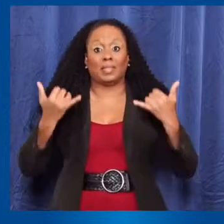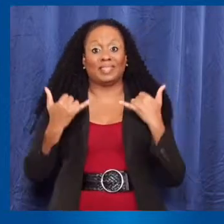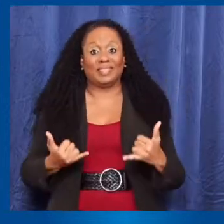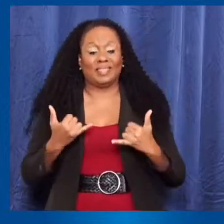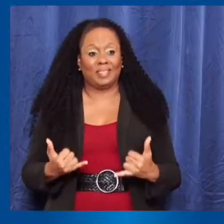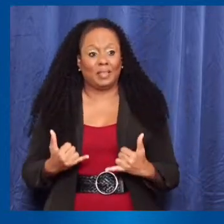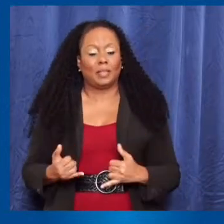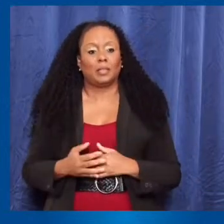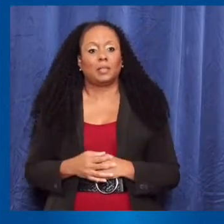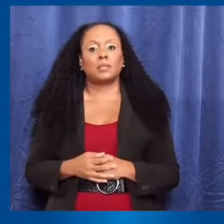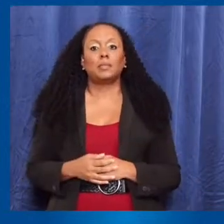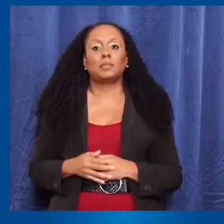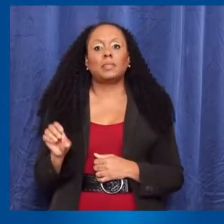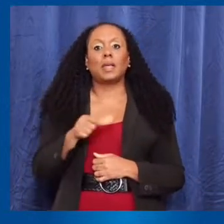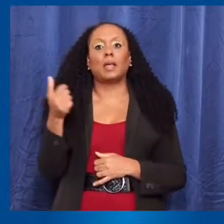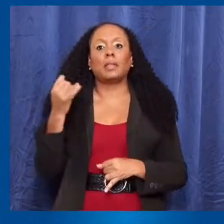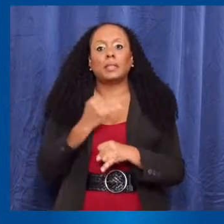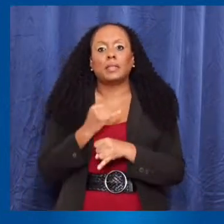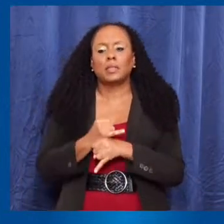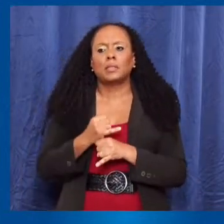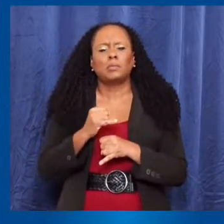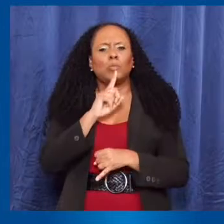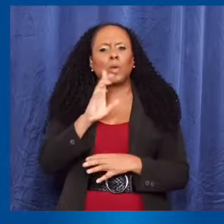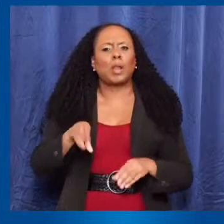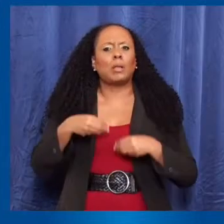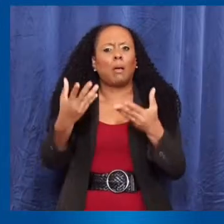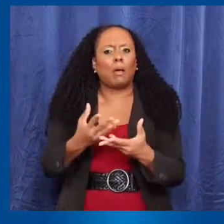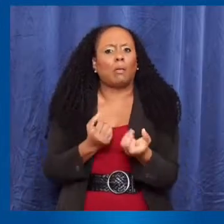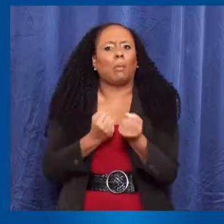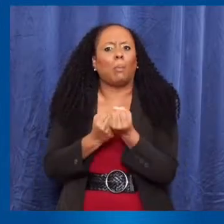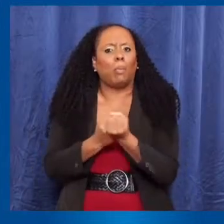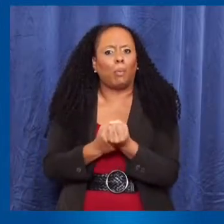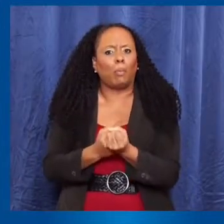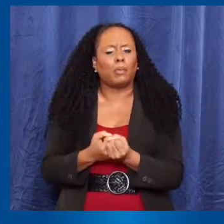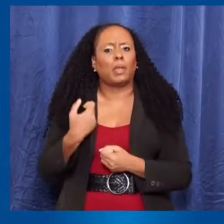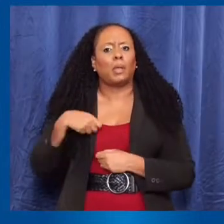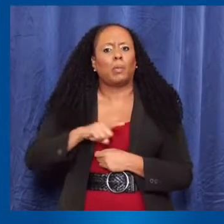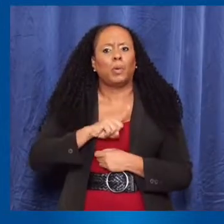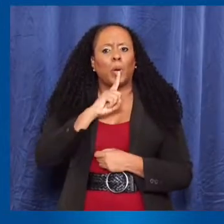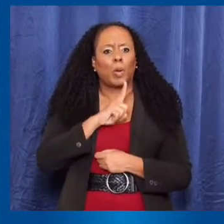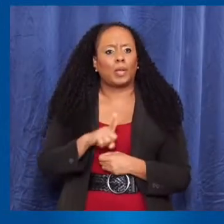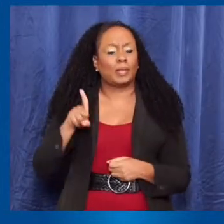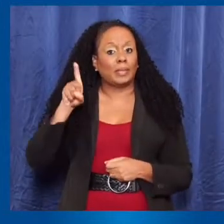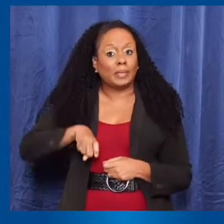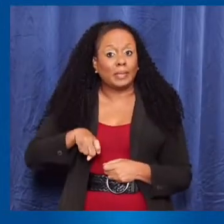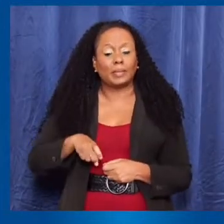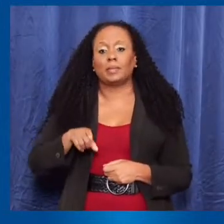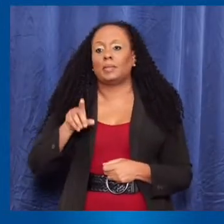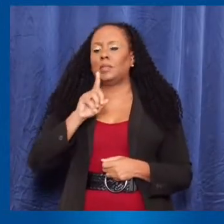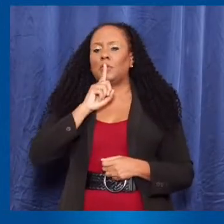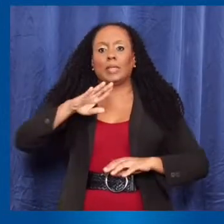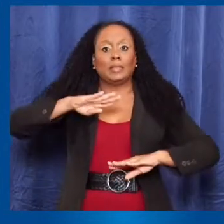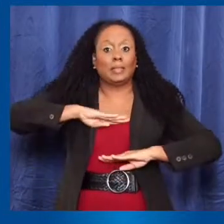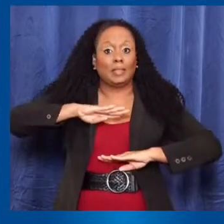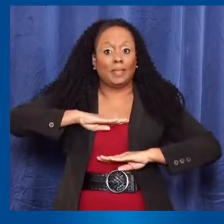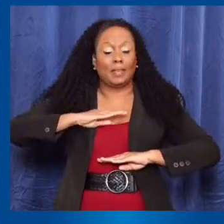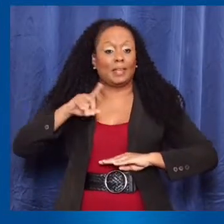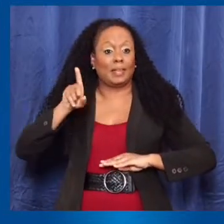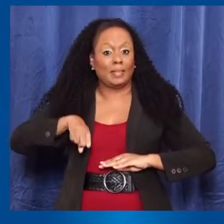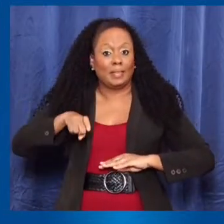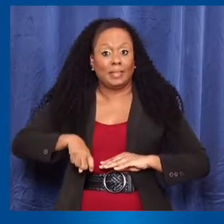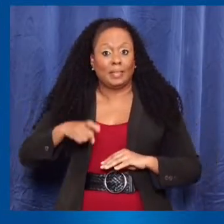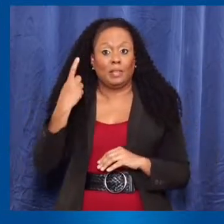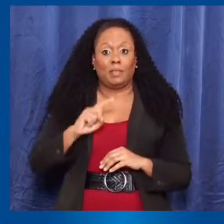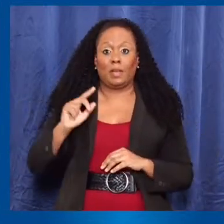two institutions provide the support that we need and meet the needs of the moment of the